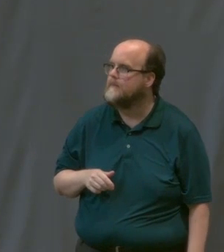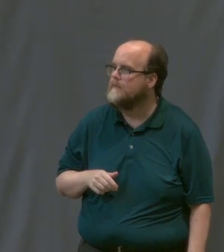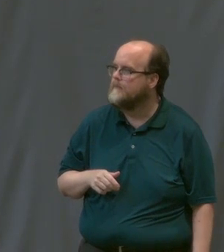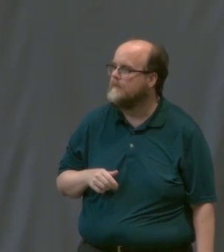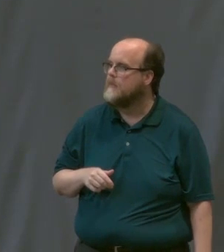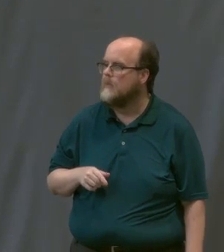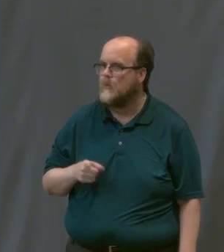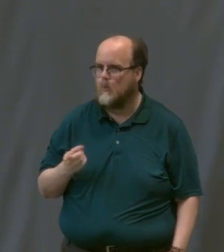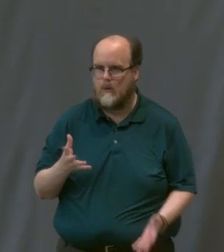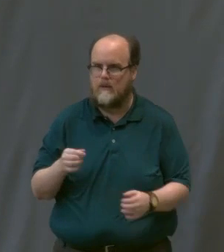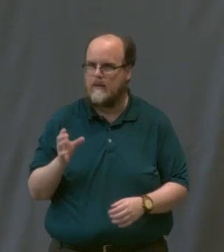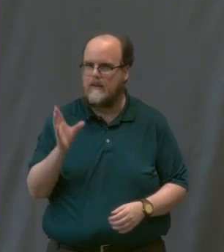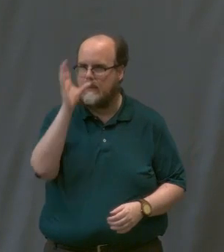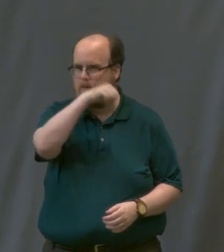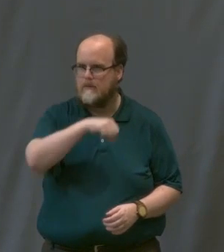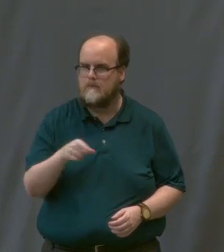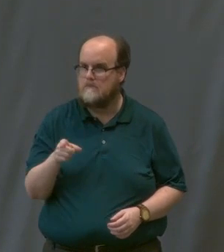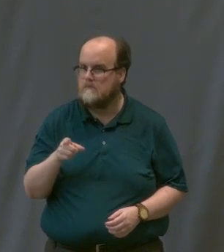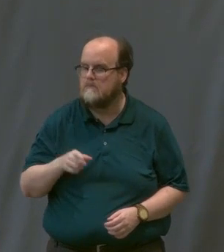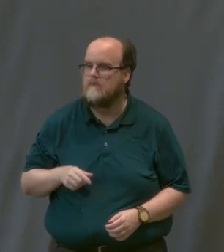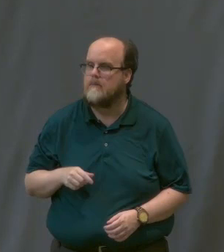Anyone want to make a guess?